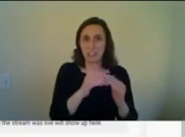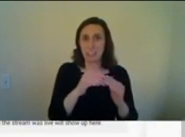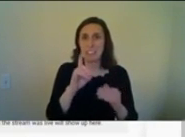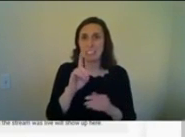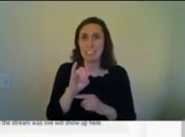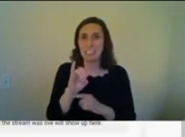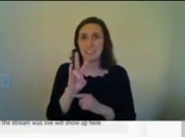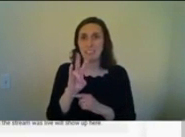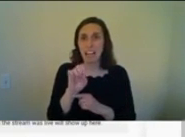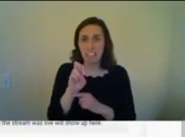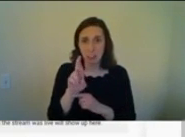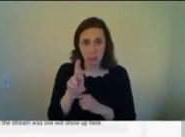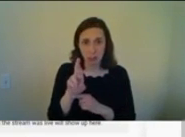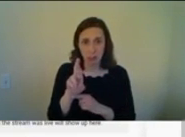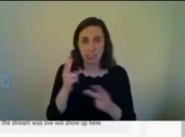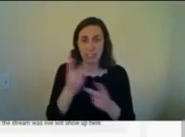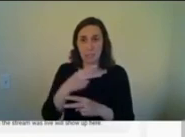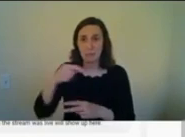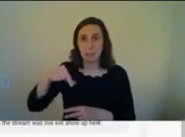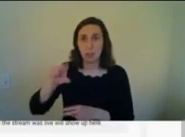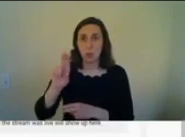plus the remainder.